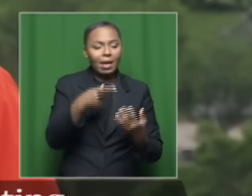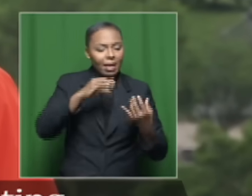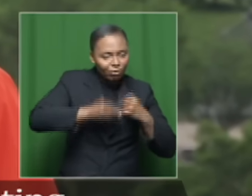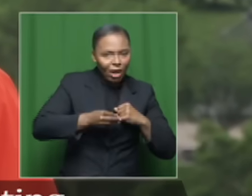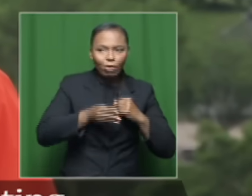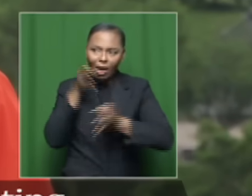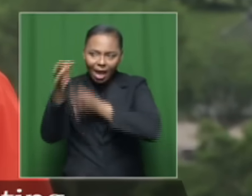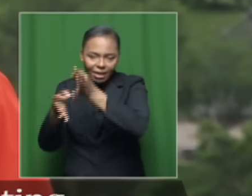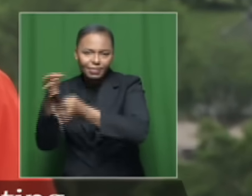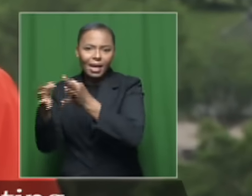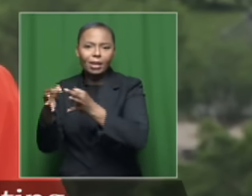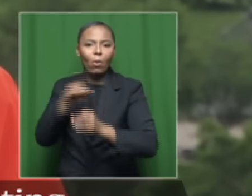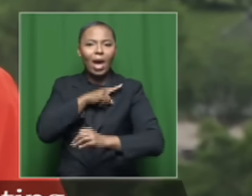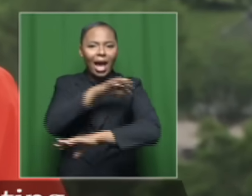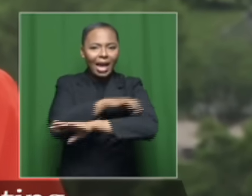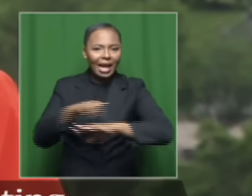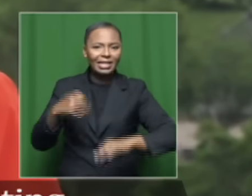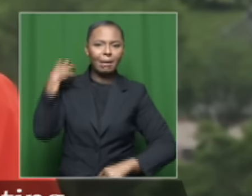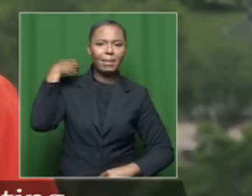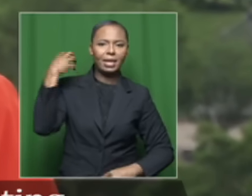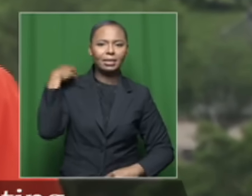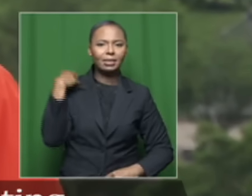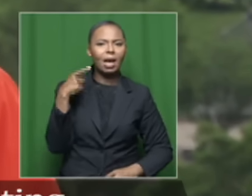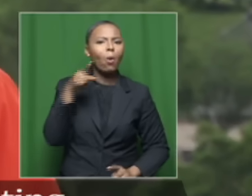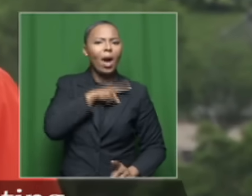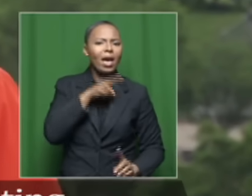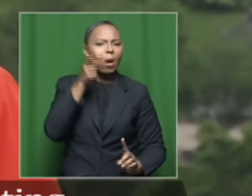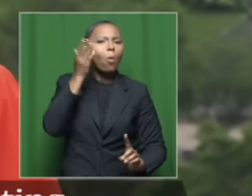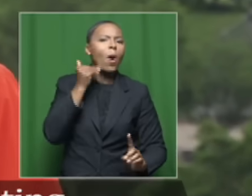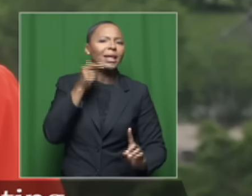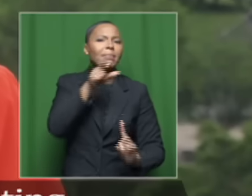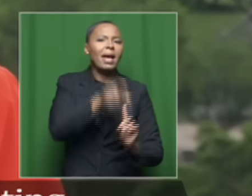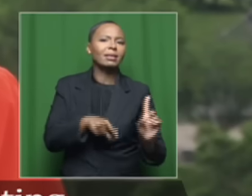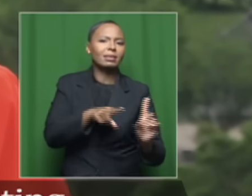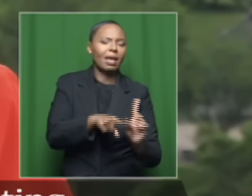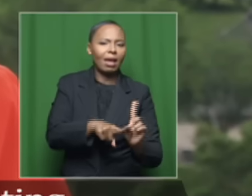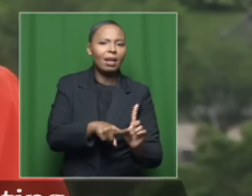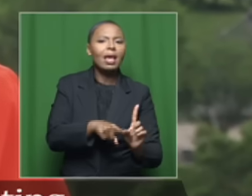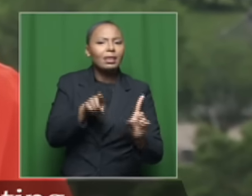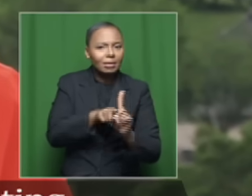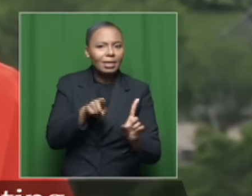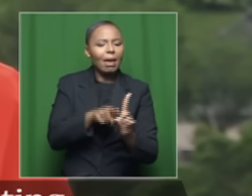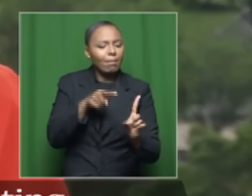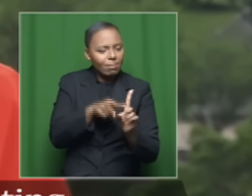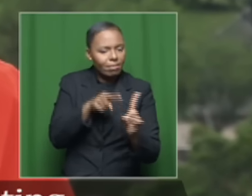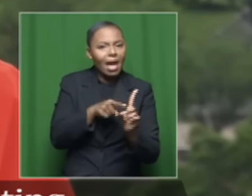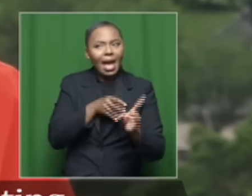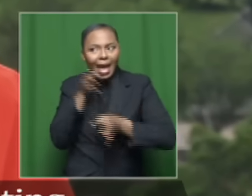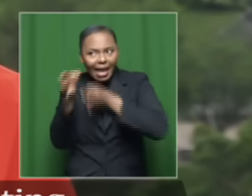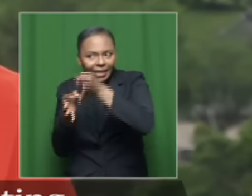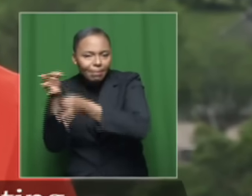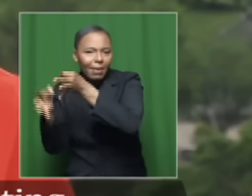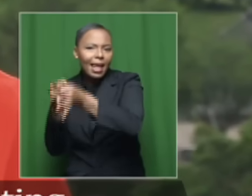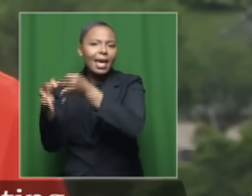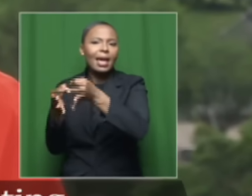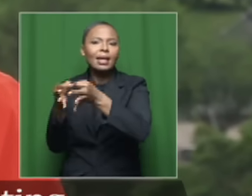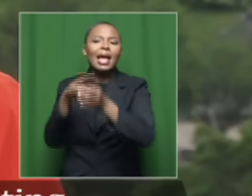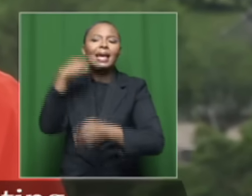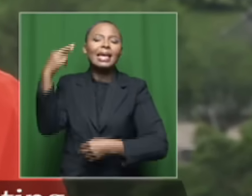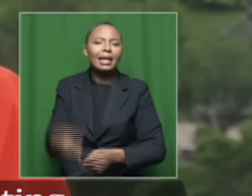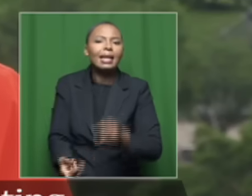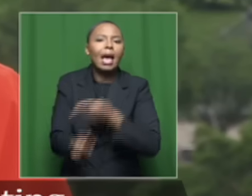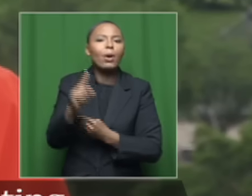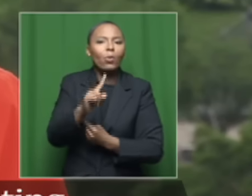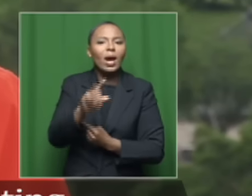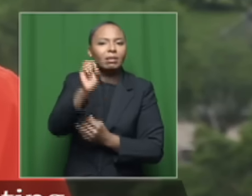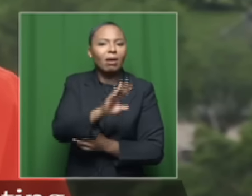his agriculture minister, who is white and also wants to explain to Donald Trump what the reality on the ground